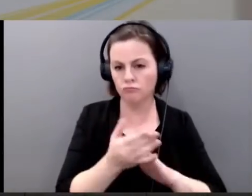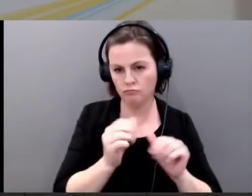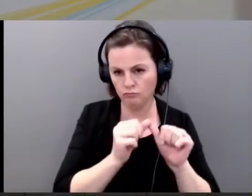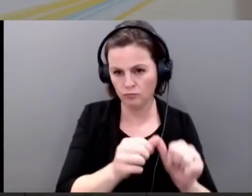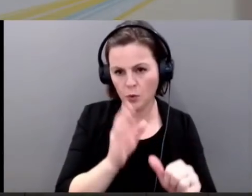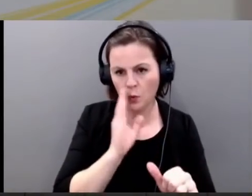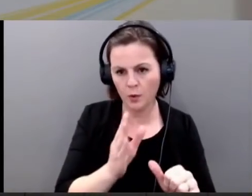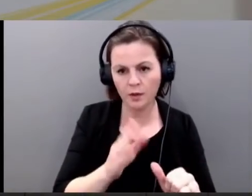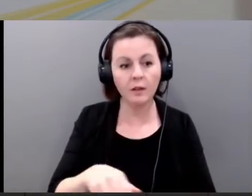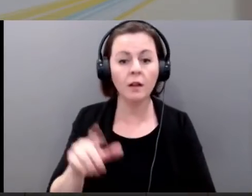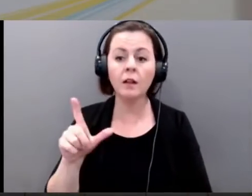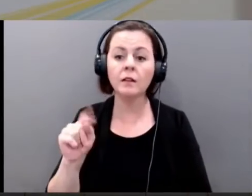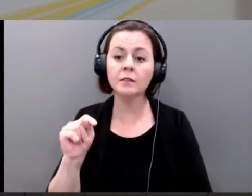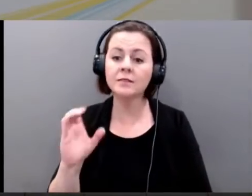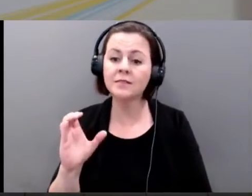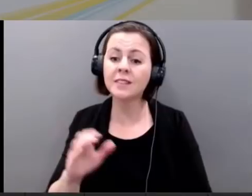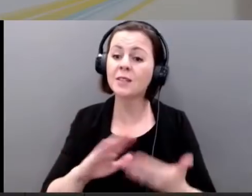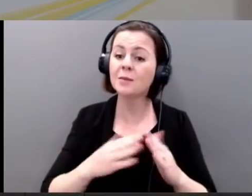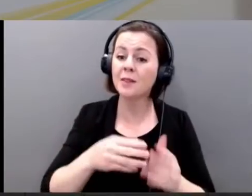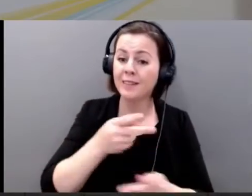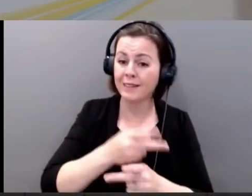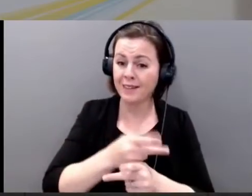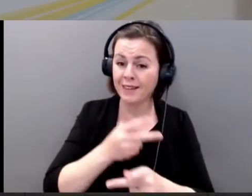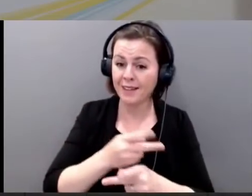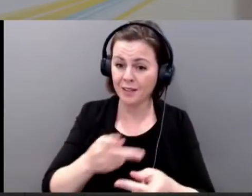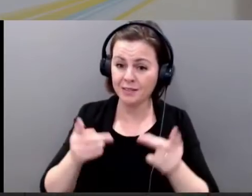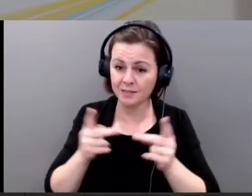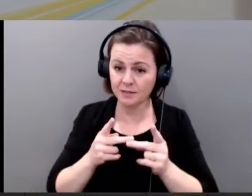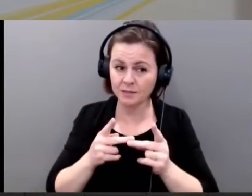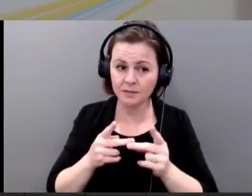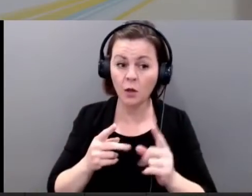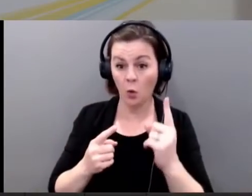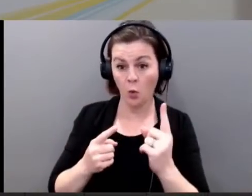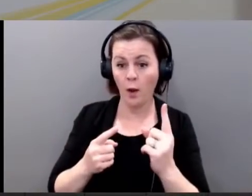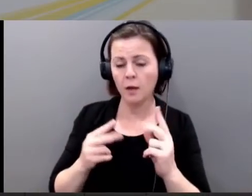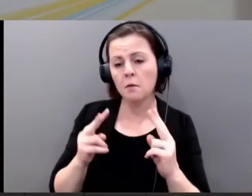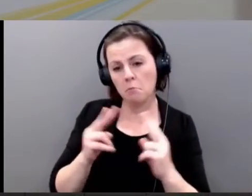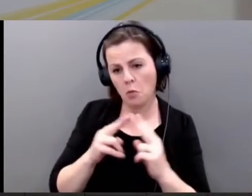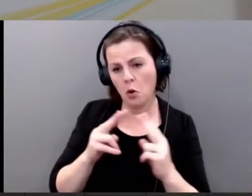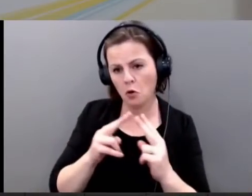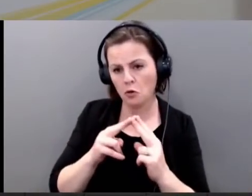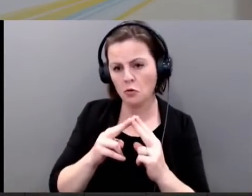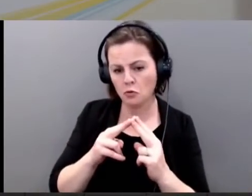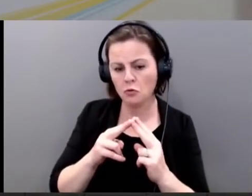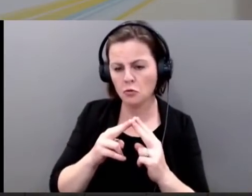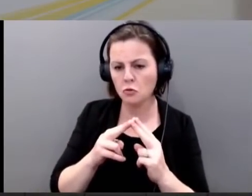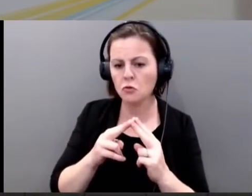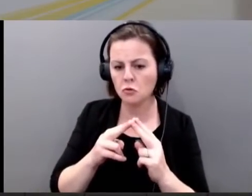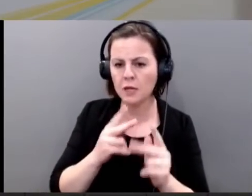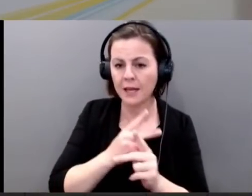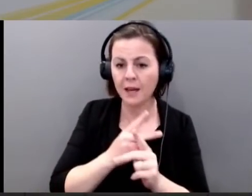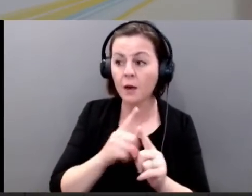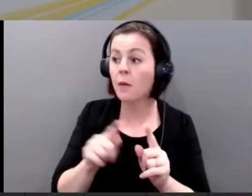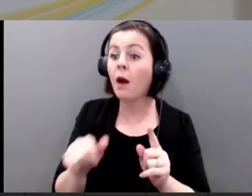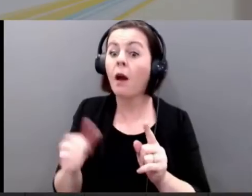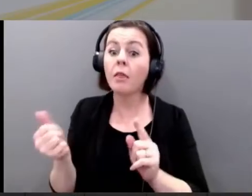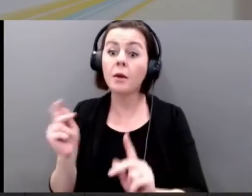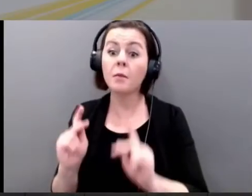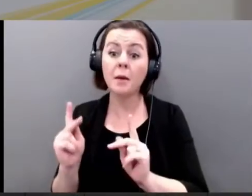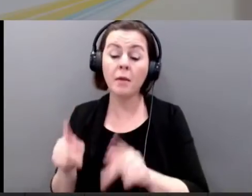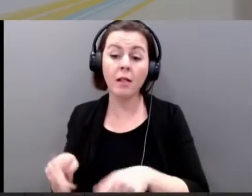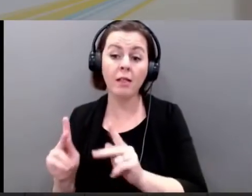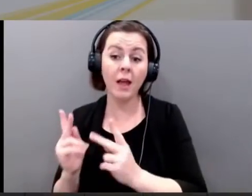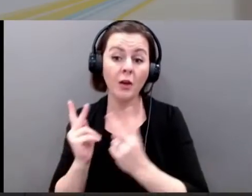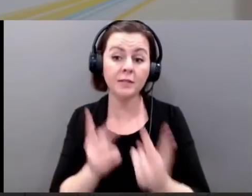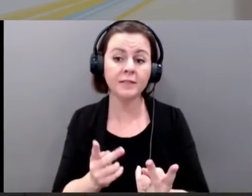Long-term care and community care facilities, there will be one partner in care. However, there will be no other designated visitors for this period of